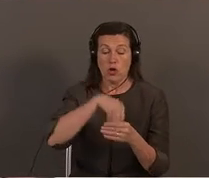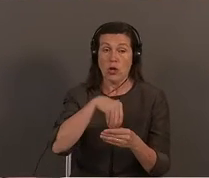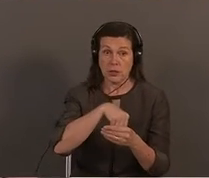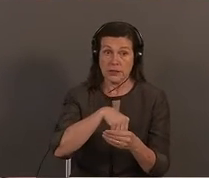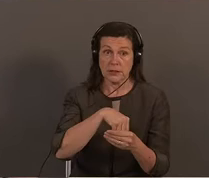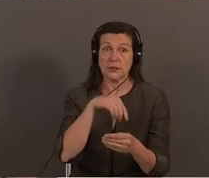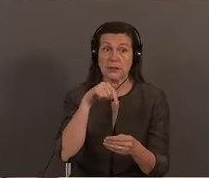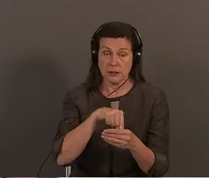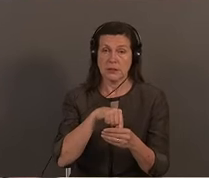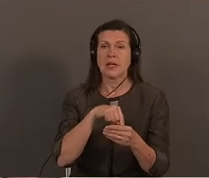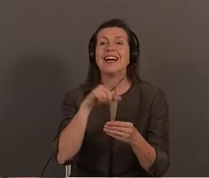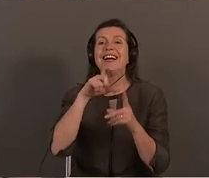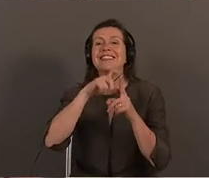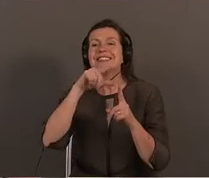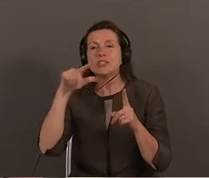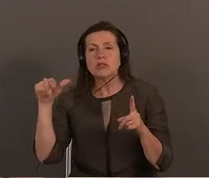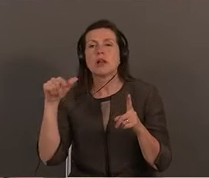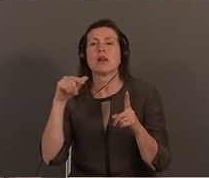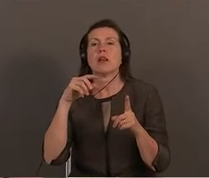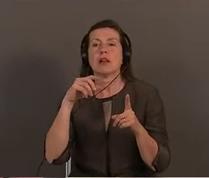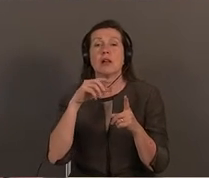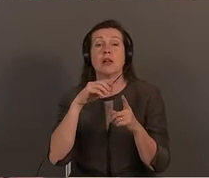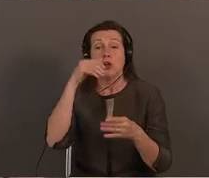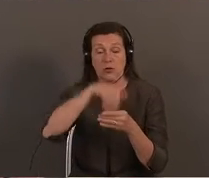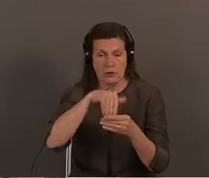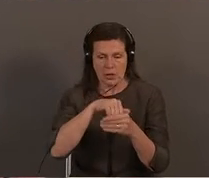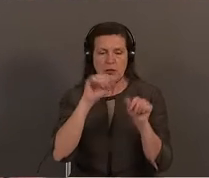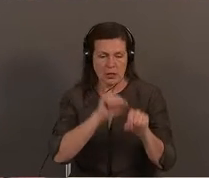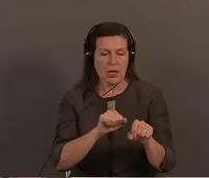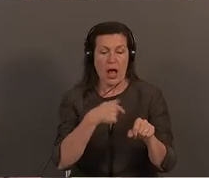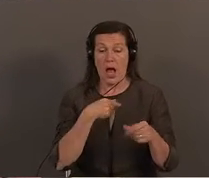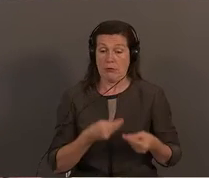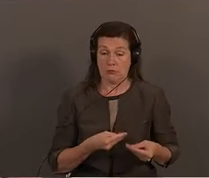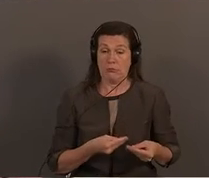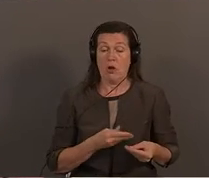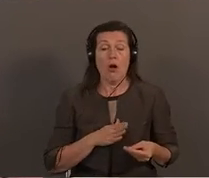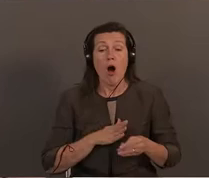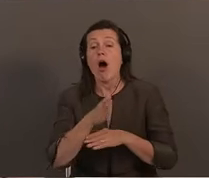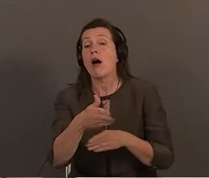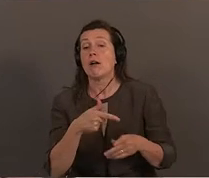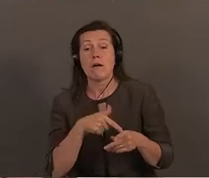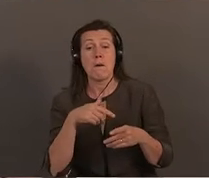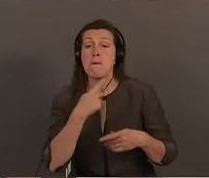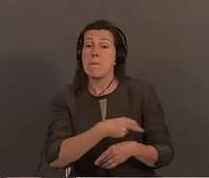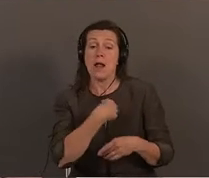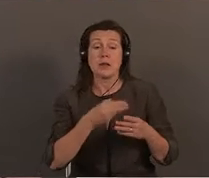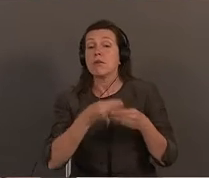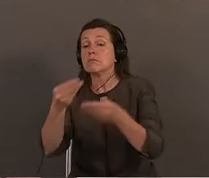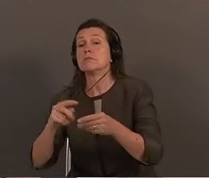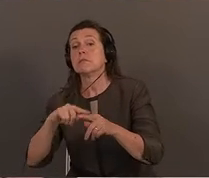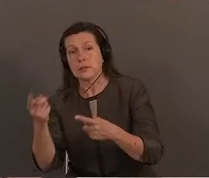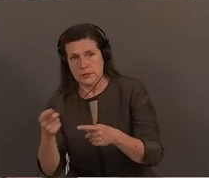be digital content, which will be available cross-border to our citizens for two